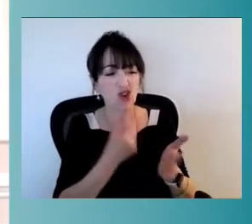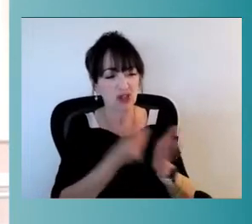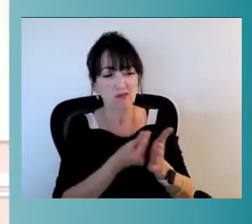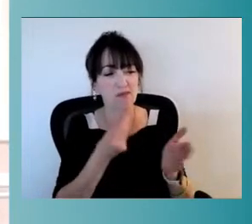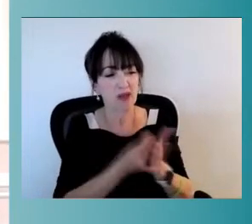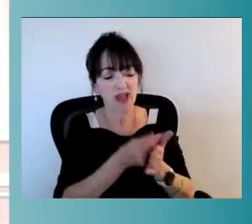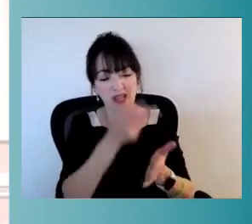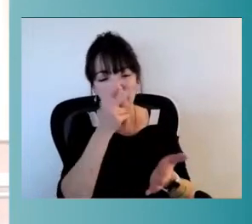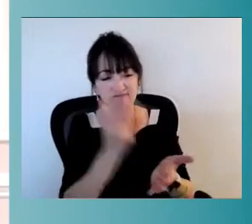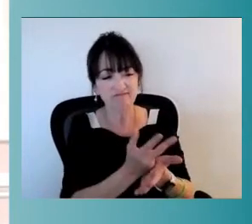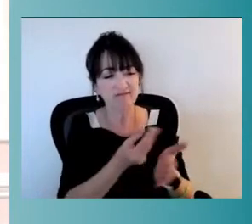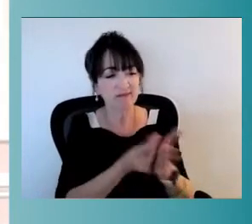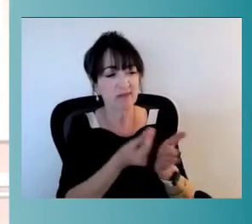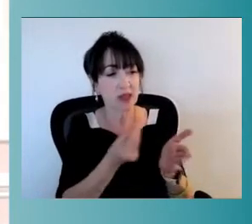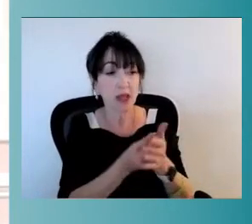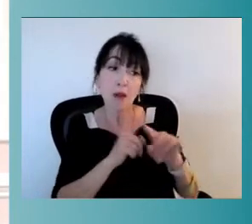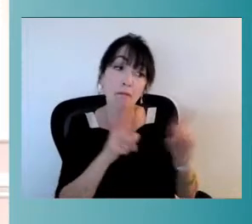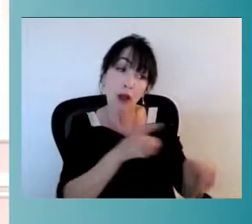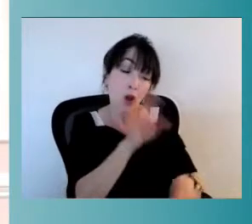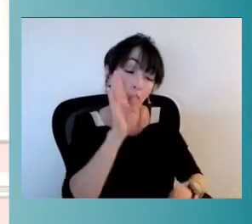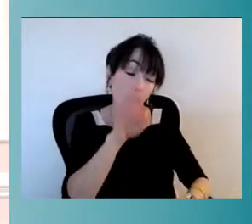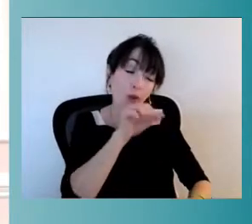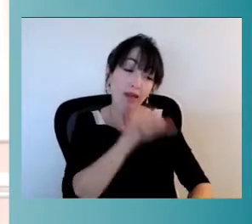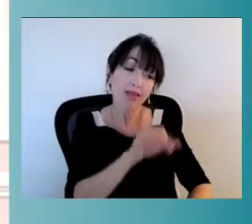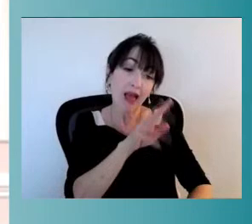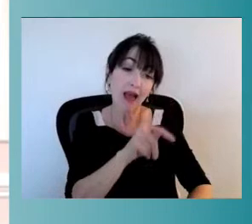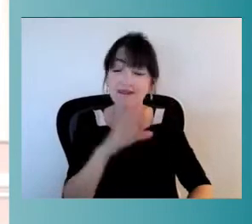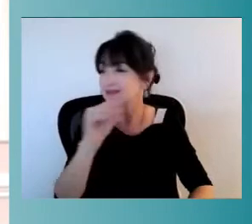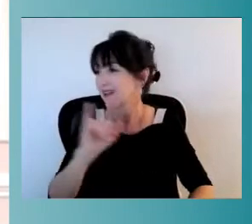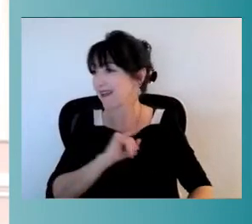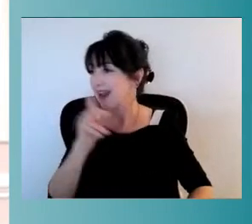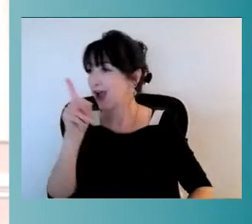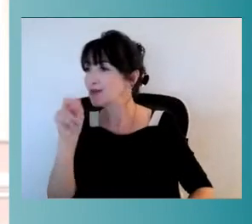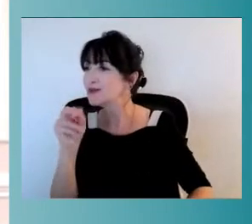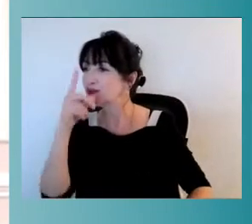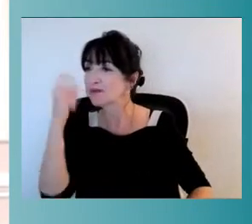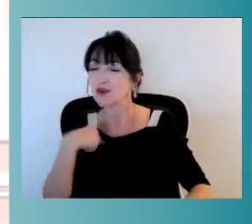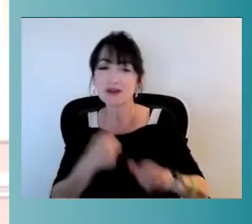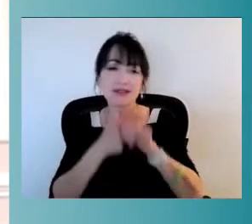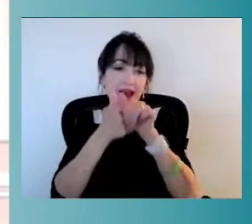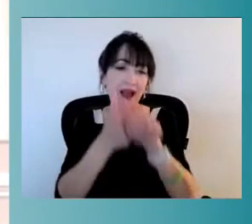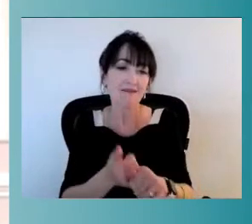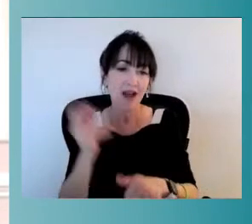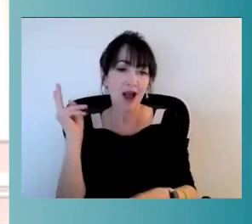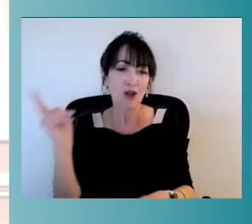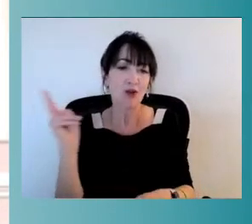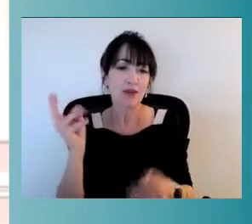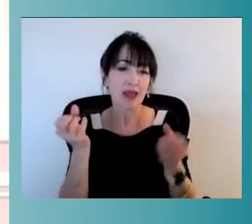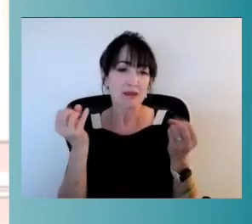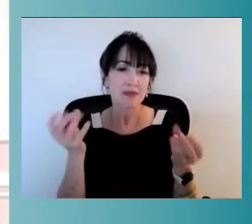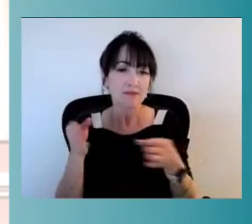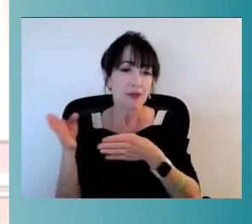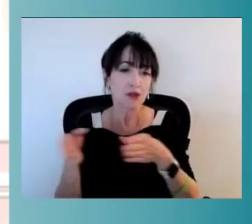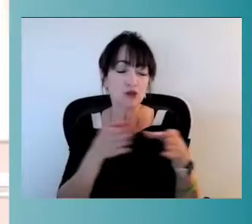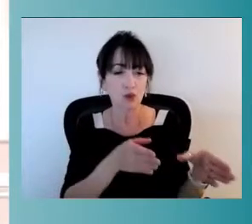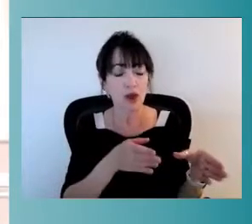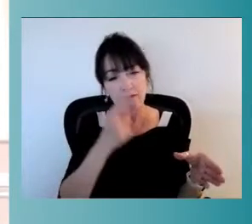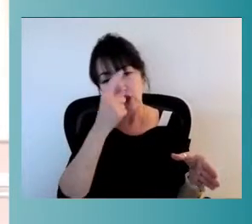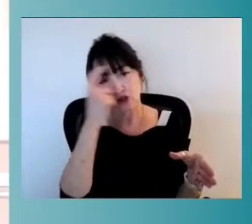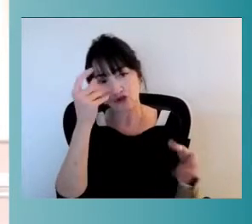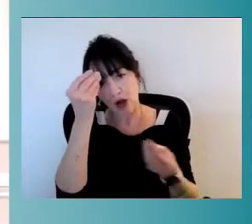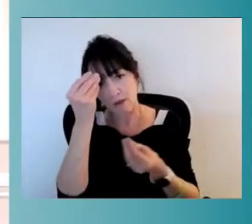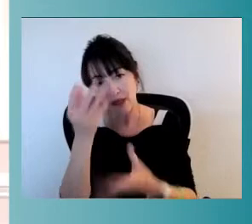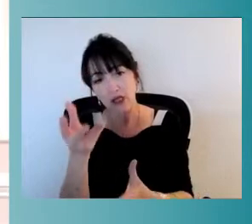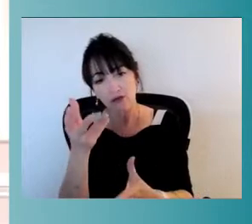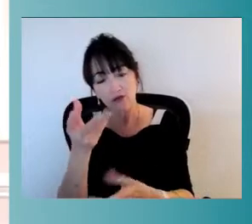But he said, "But you're gonna love it." And I do, because I followed them in so many ways. And trauma-informed care is what we live every